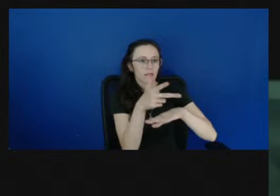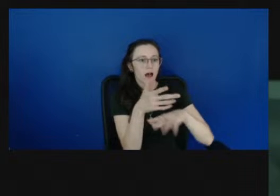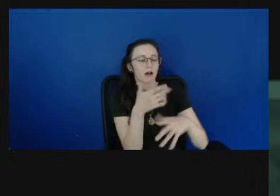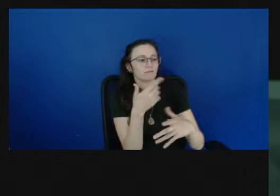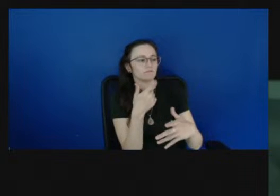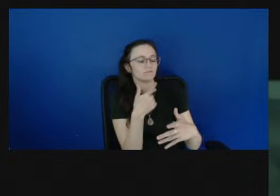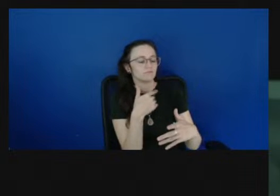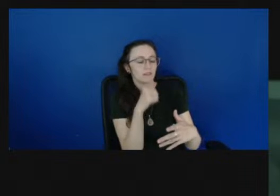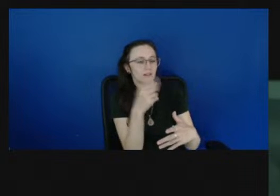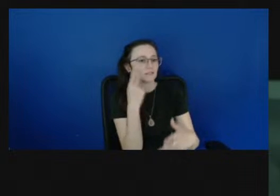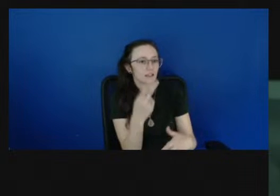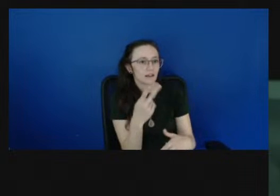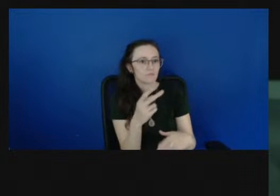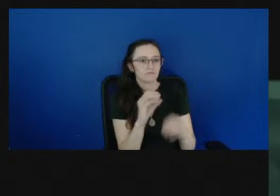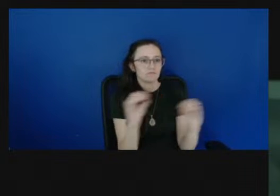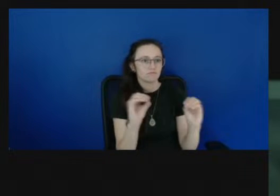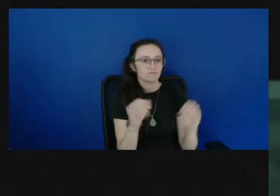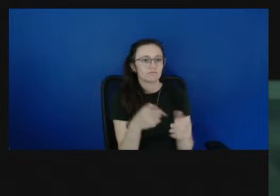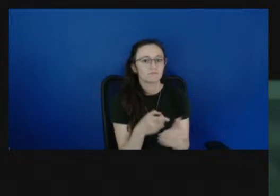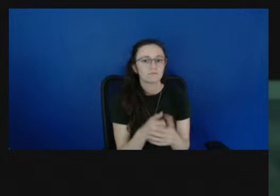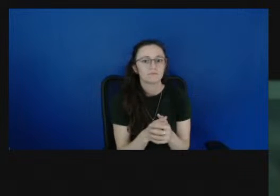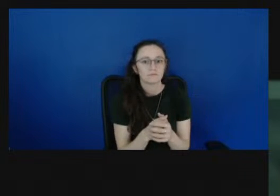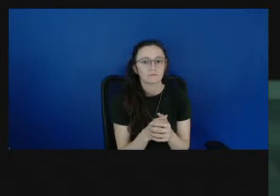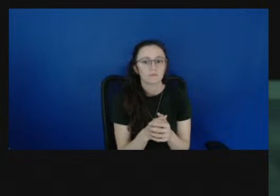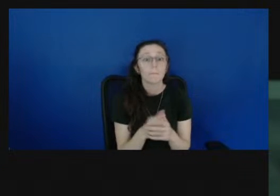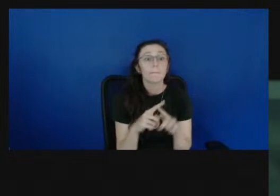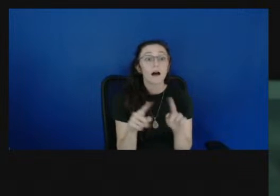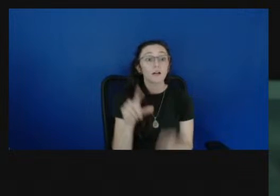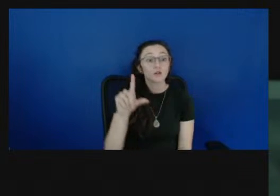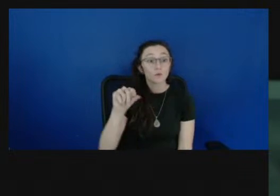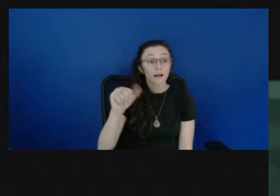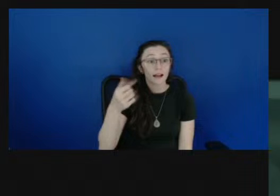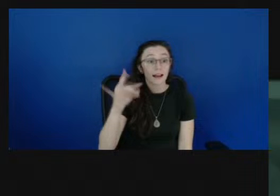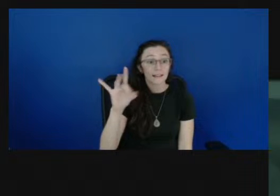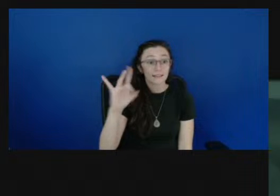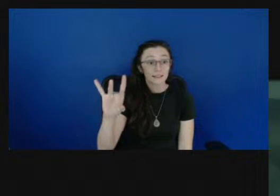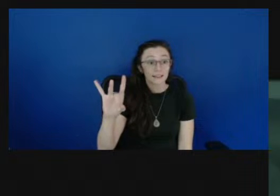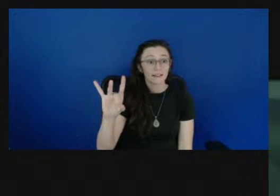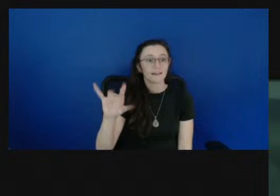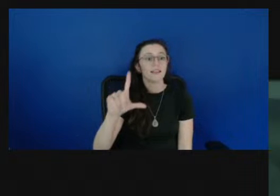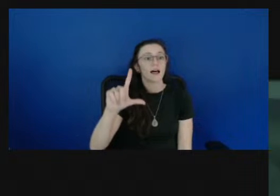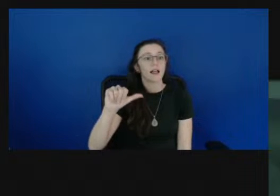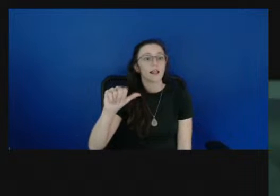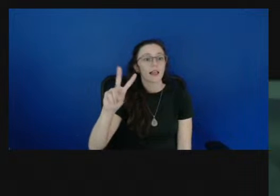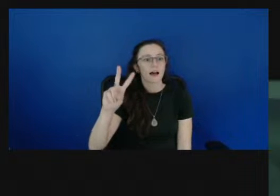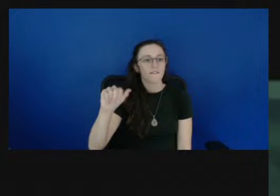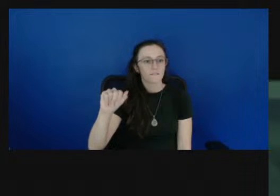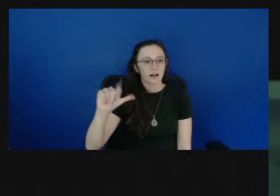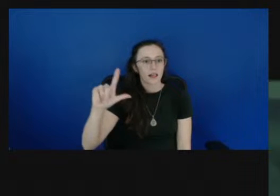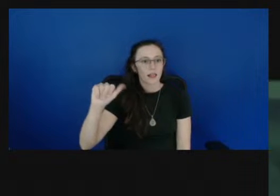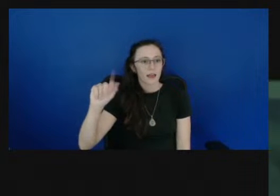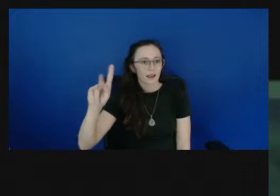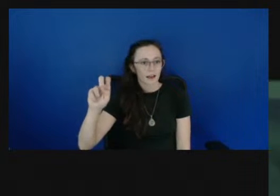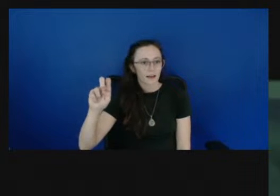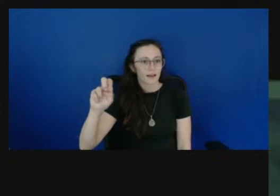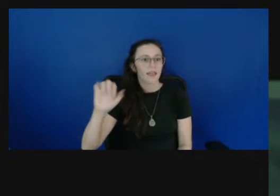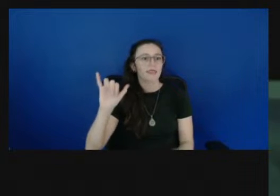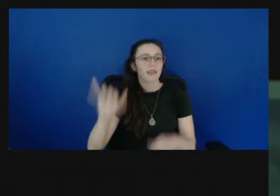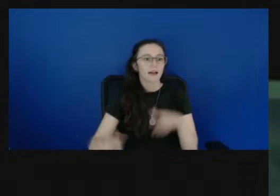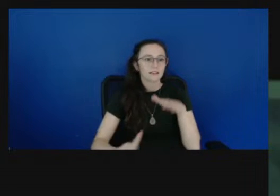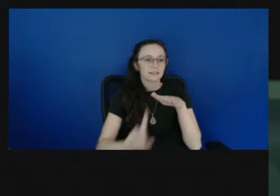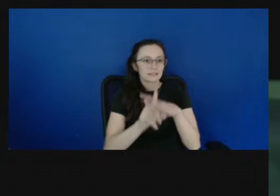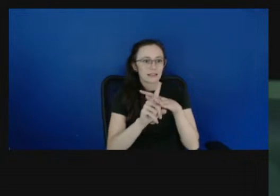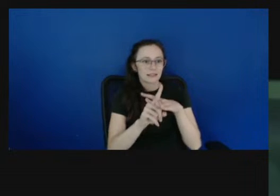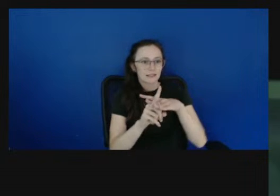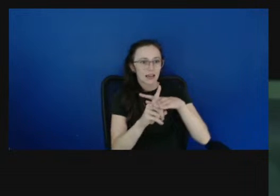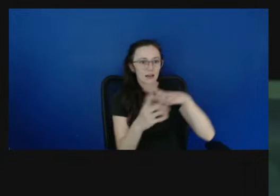But during 2018, the lava lake that had existed in Hale drained away.